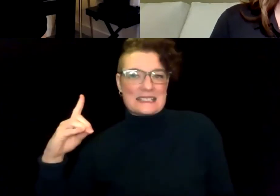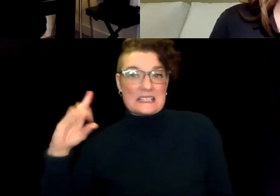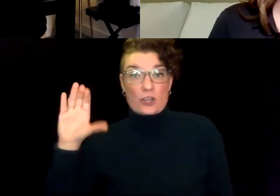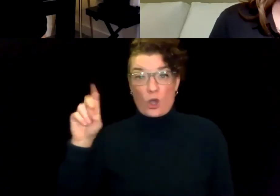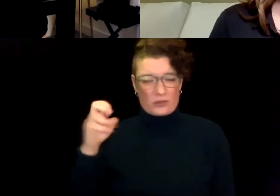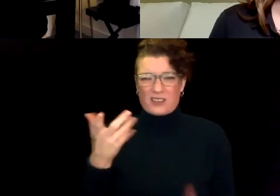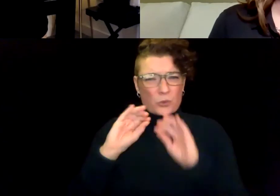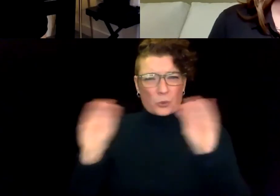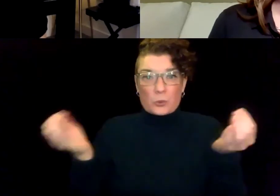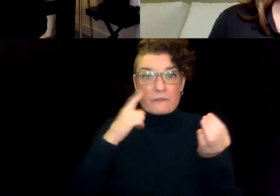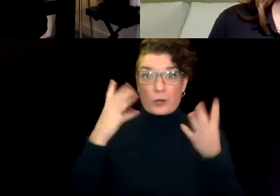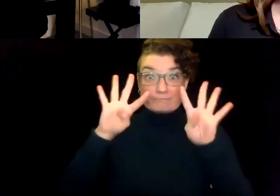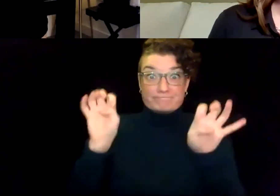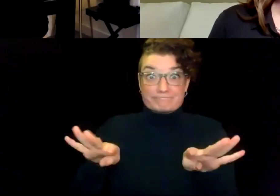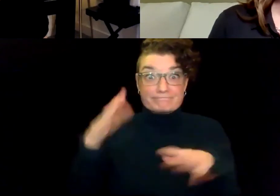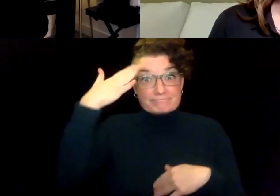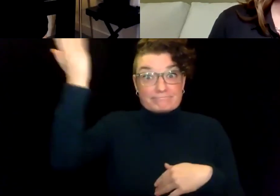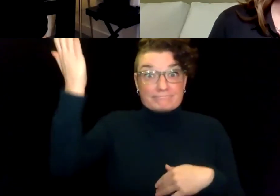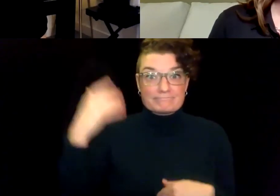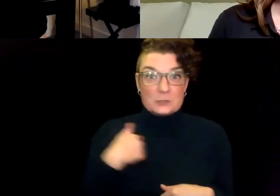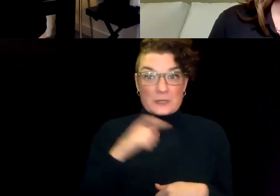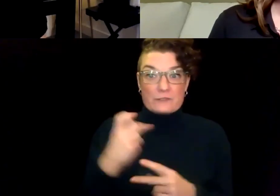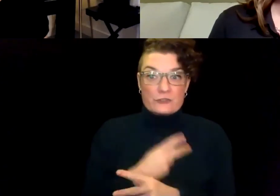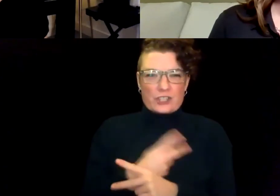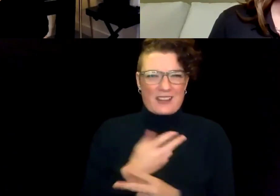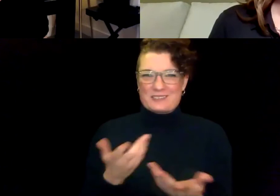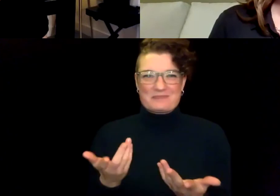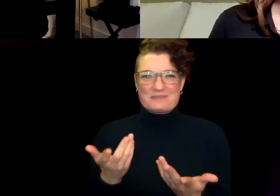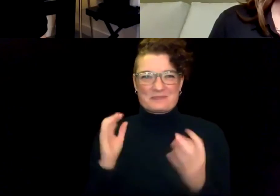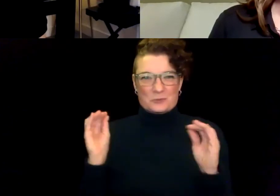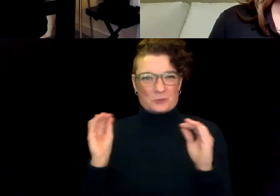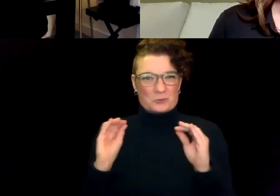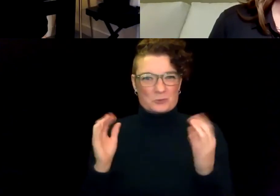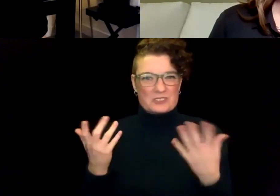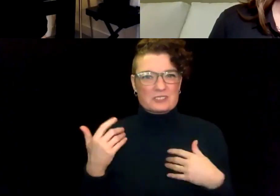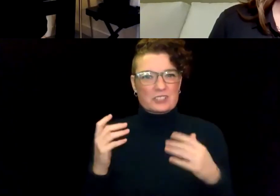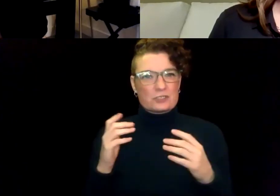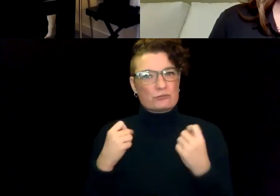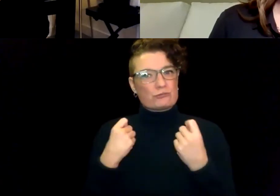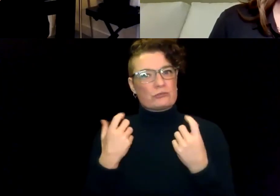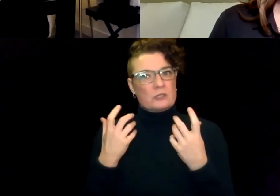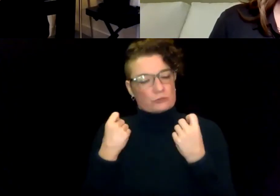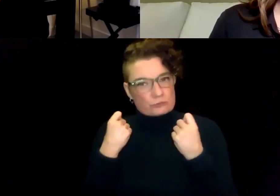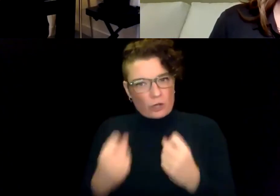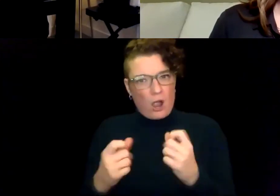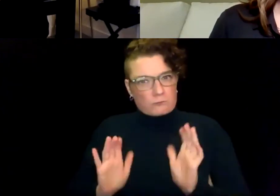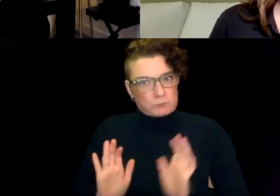yet, or like, let's try to figure it out, right? Like there's a strong drive towards